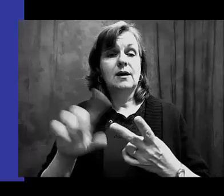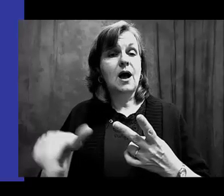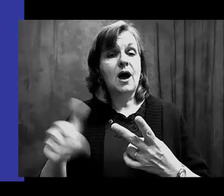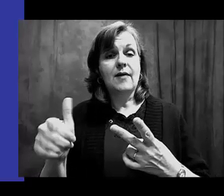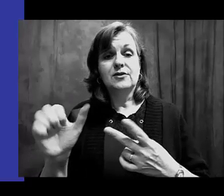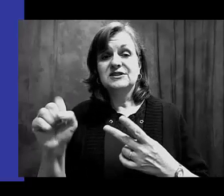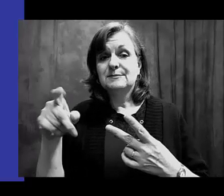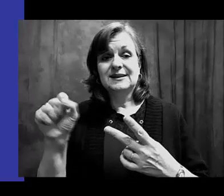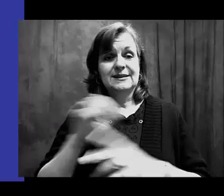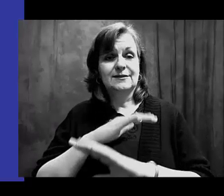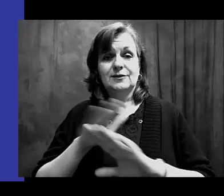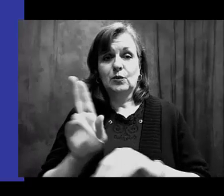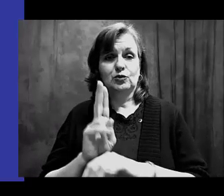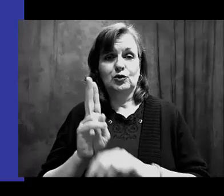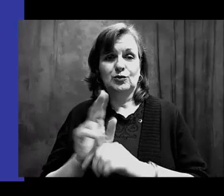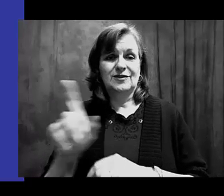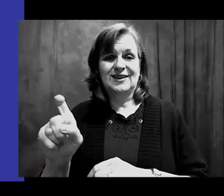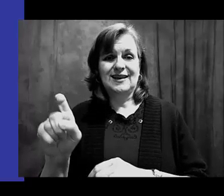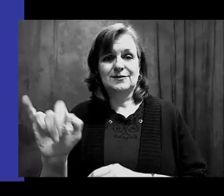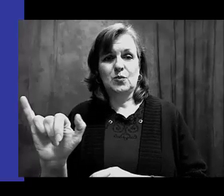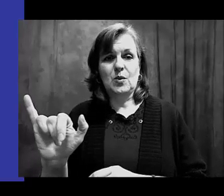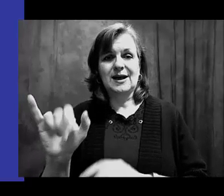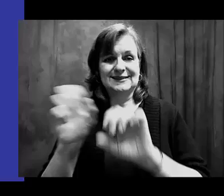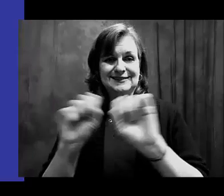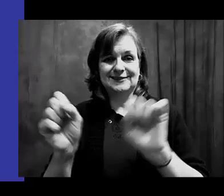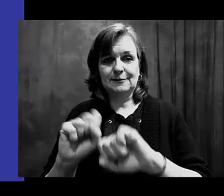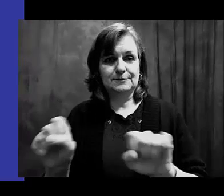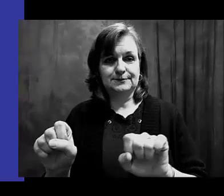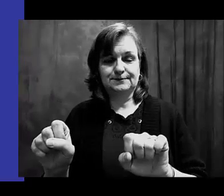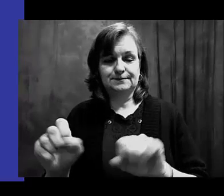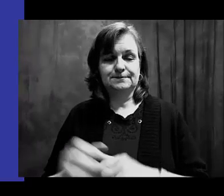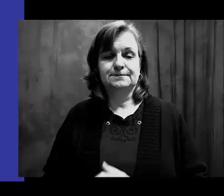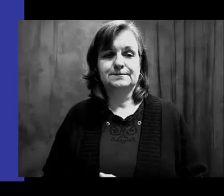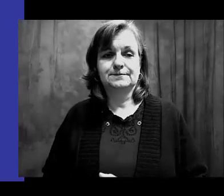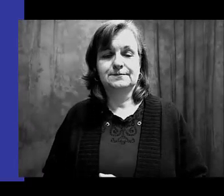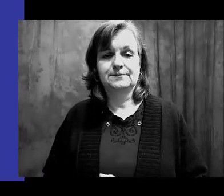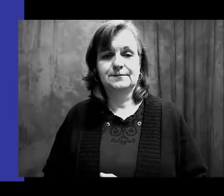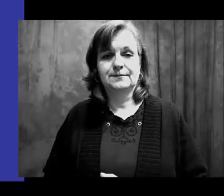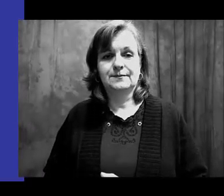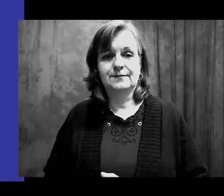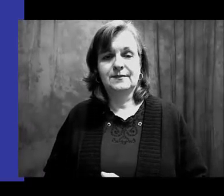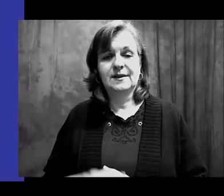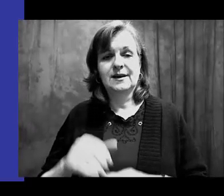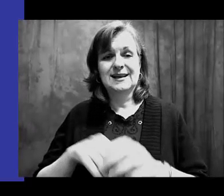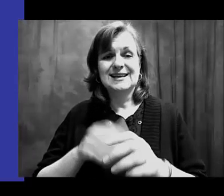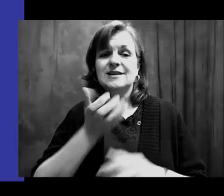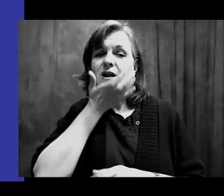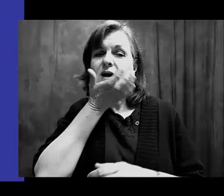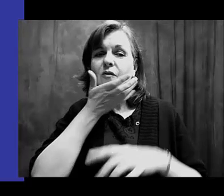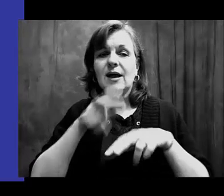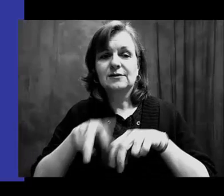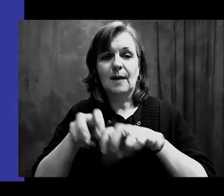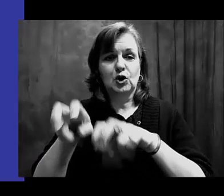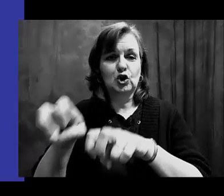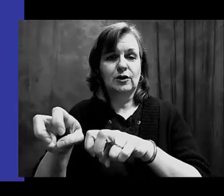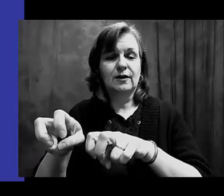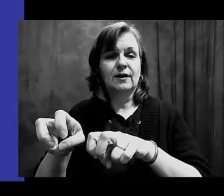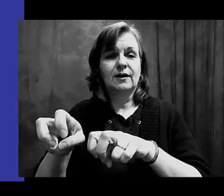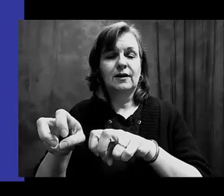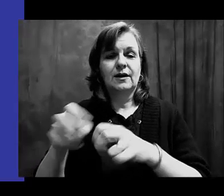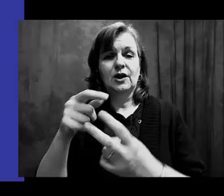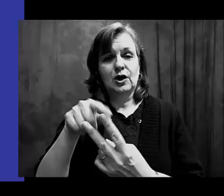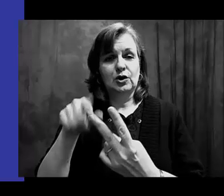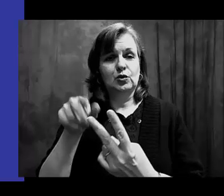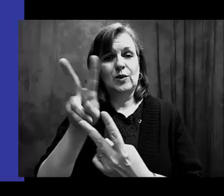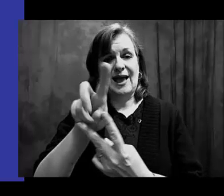an XY system, okay? So in this case, 2 X's in a grasshopper actually gives you a female,